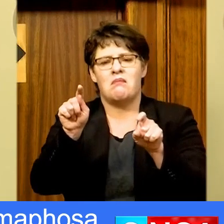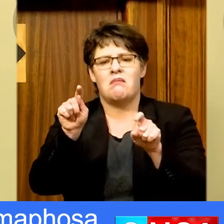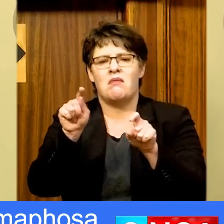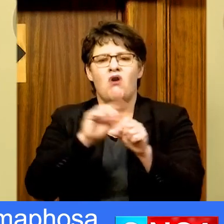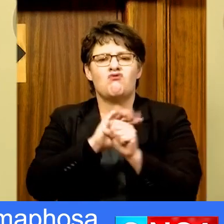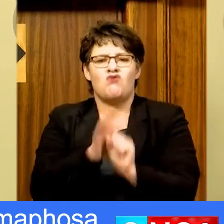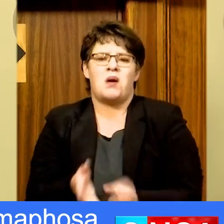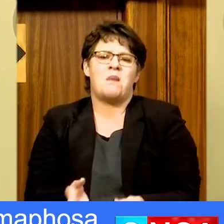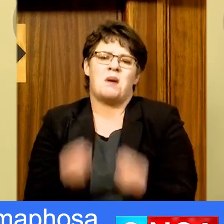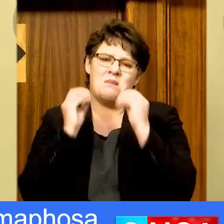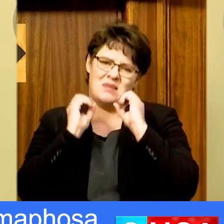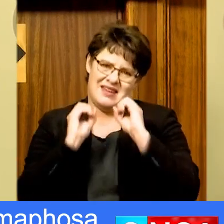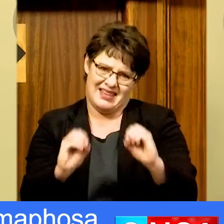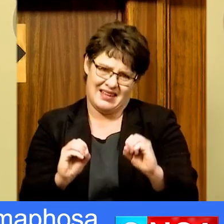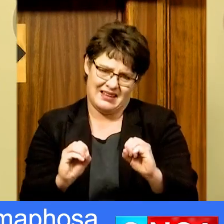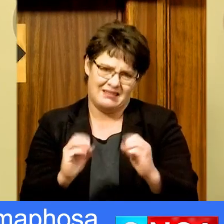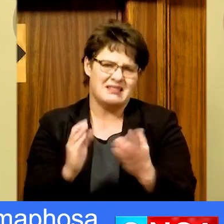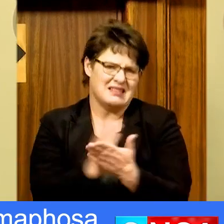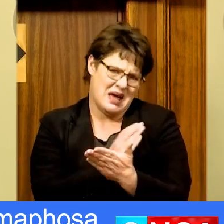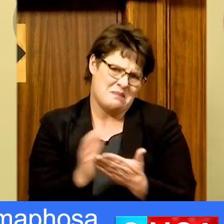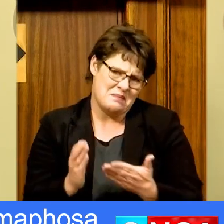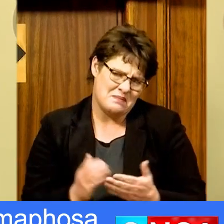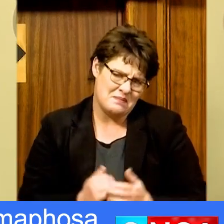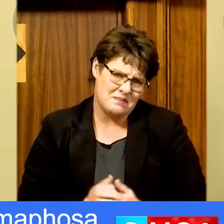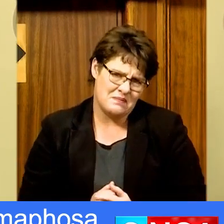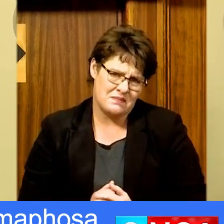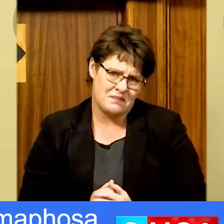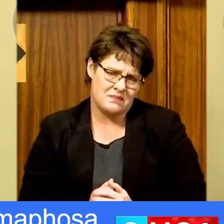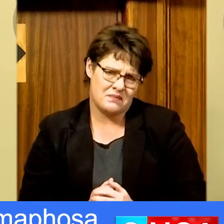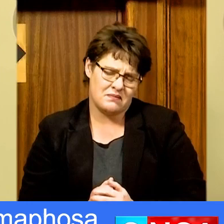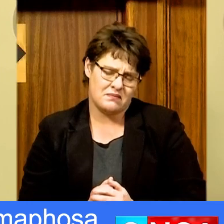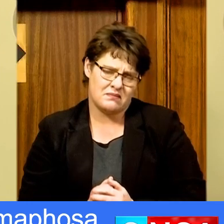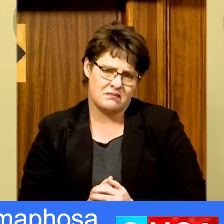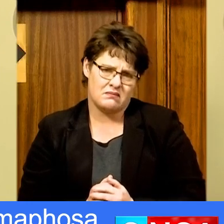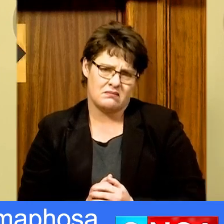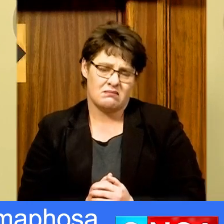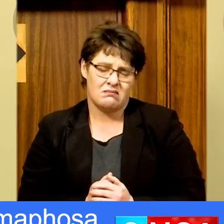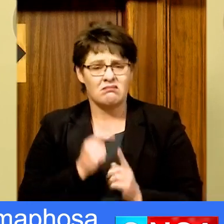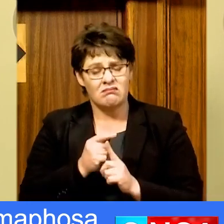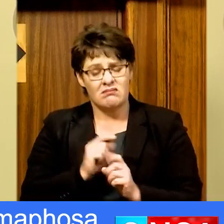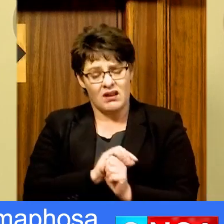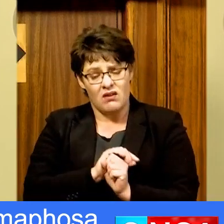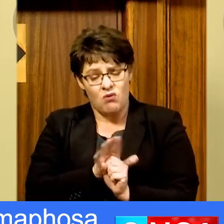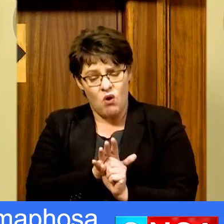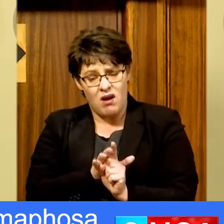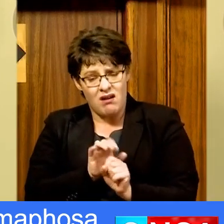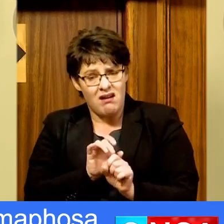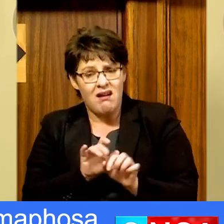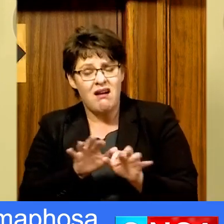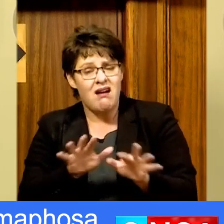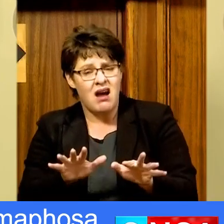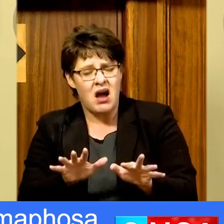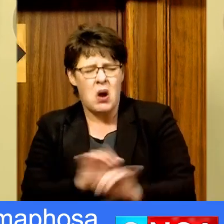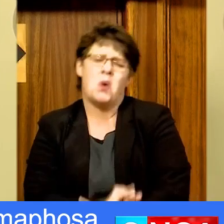untouched by coronavirus. The coronavirus storm is far